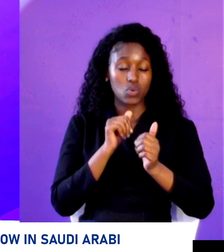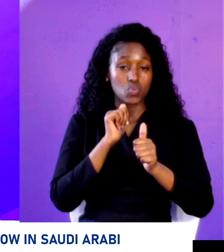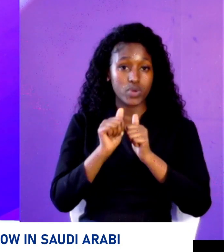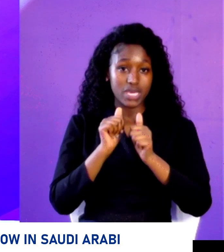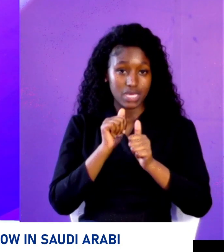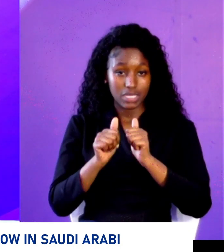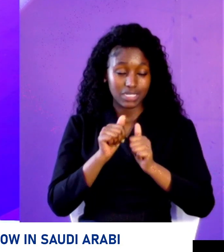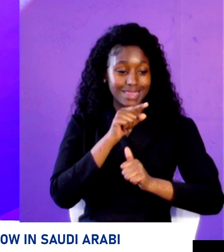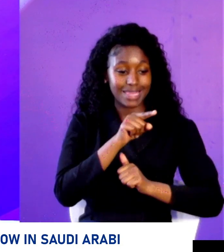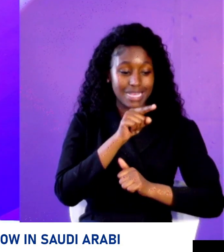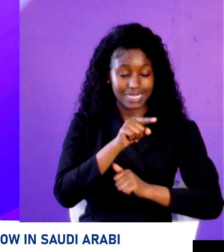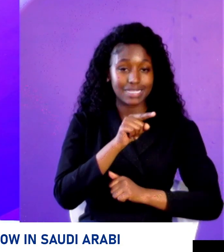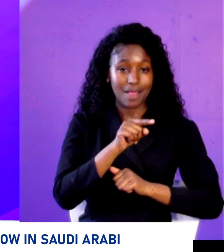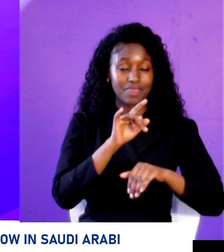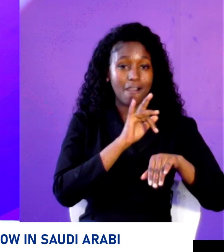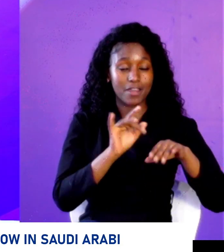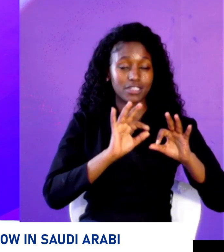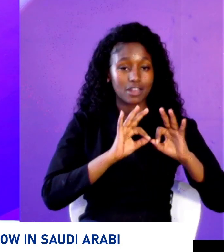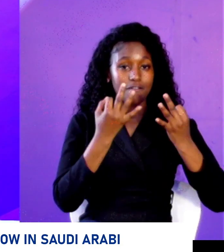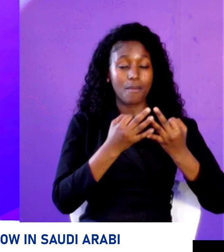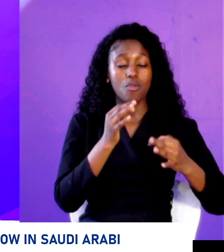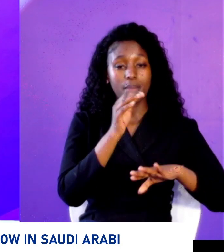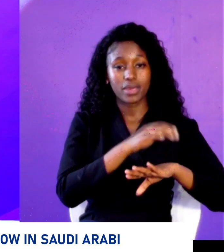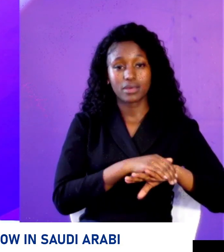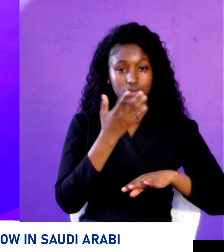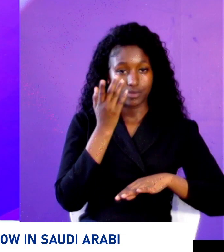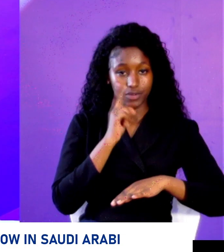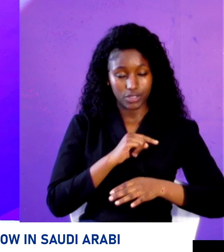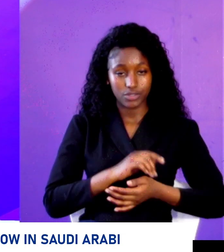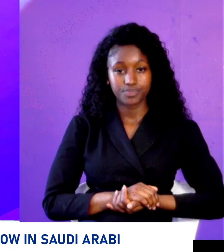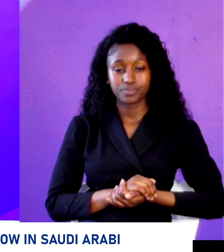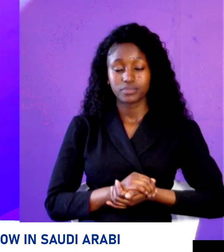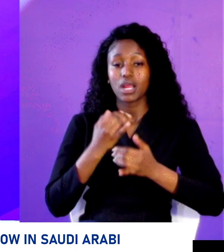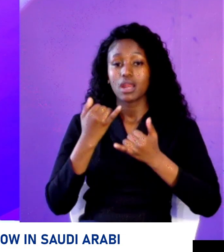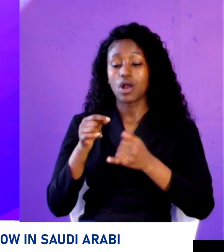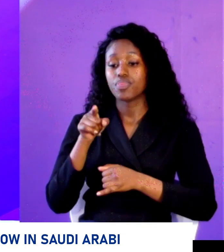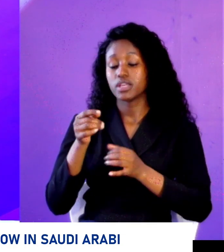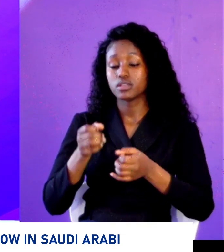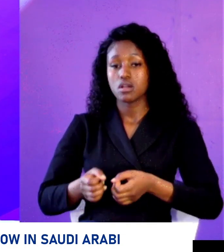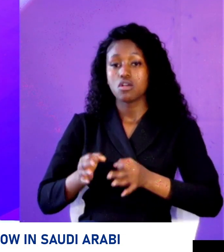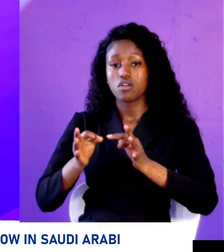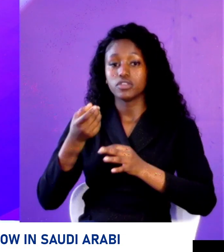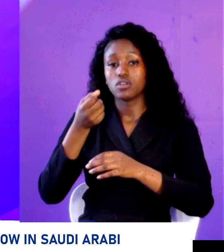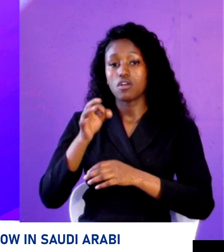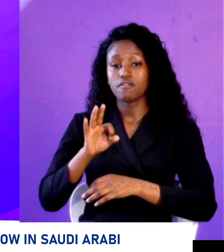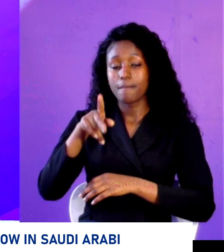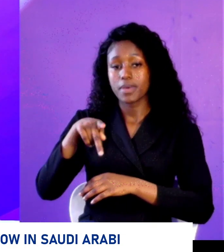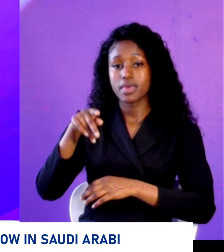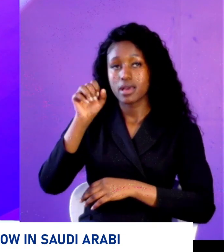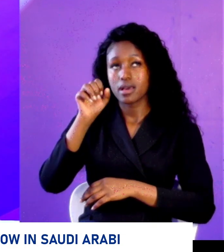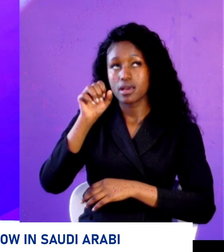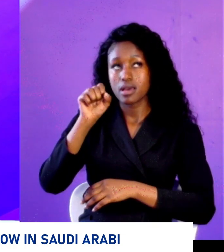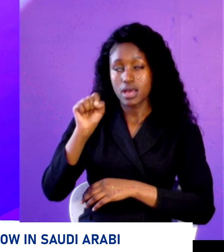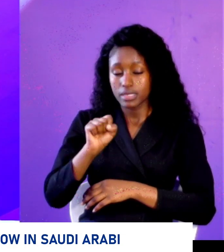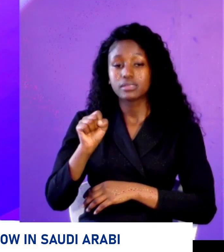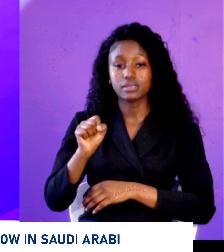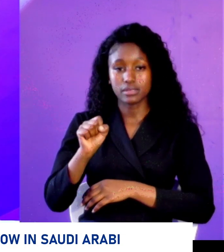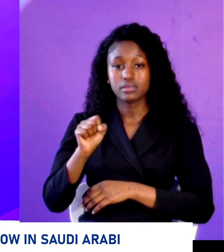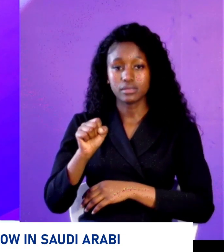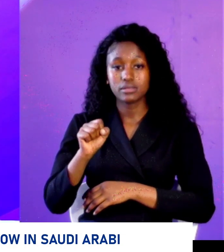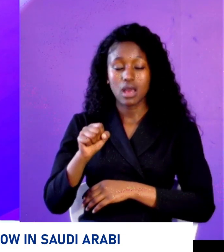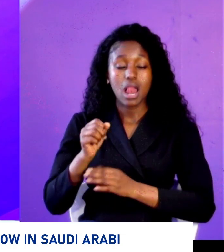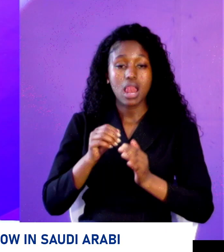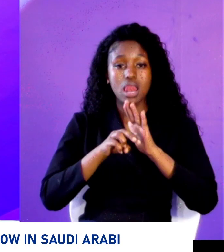family, halting the 2024 sentence. The office of the Prime Cabinet Secretary, led by